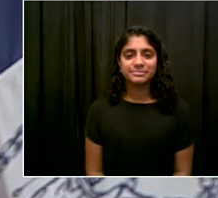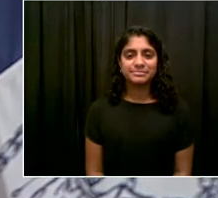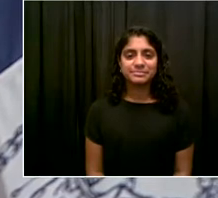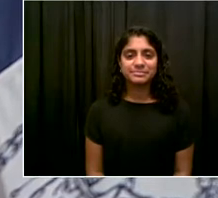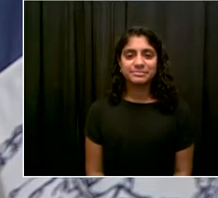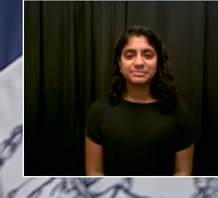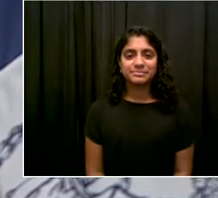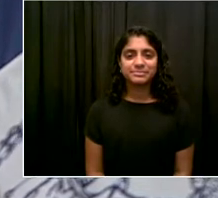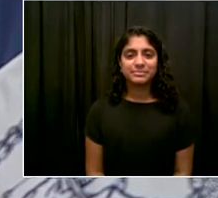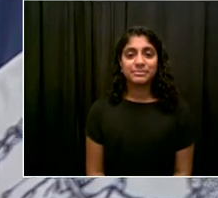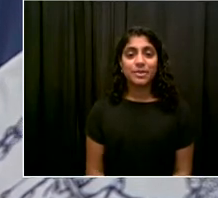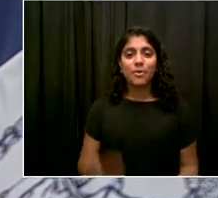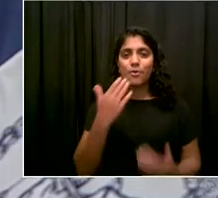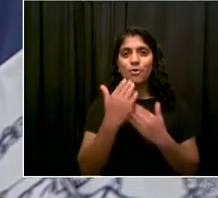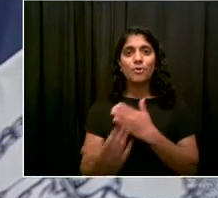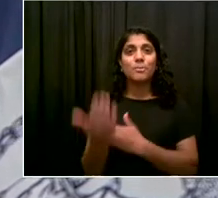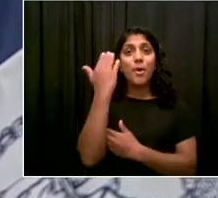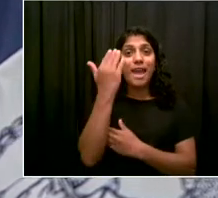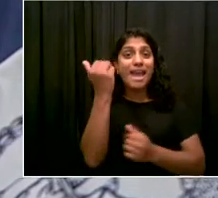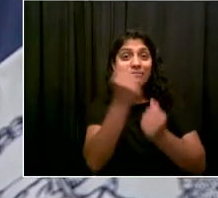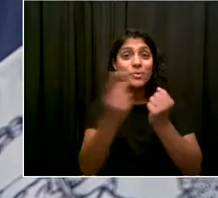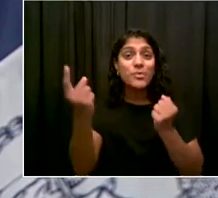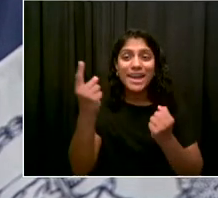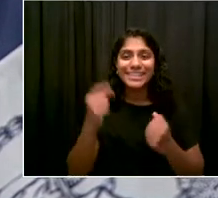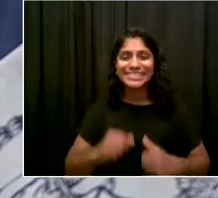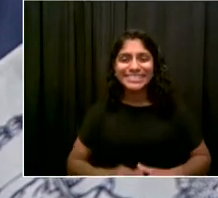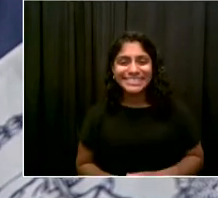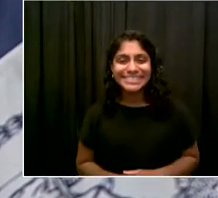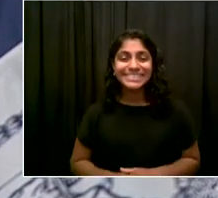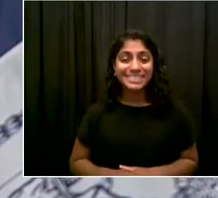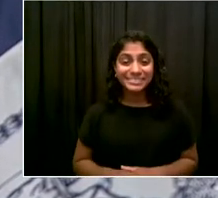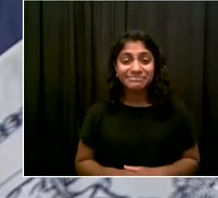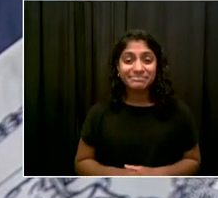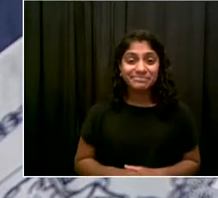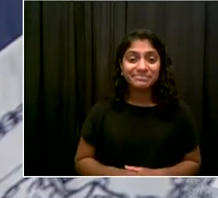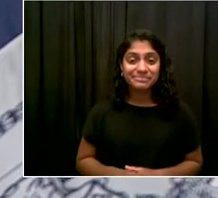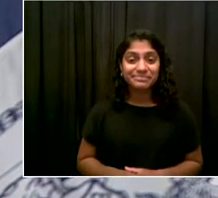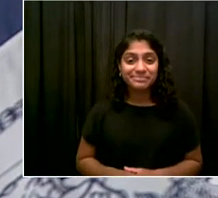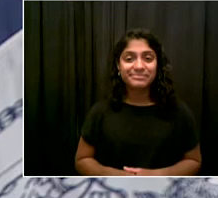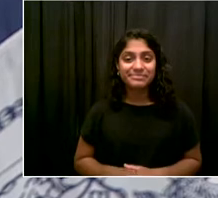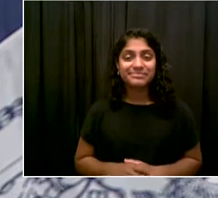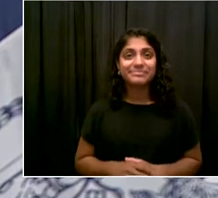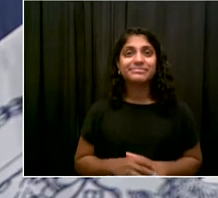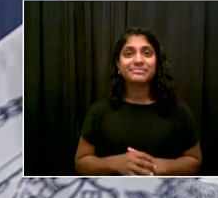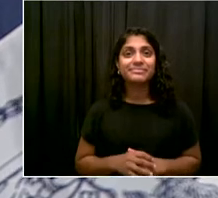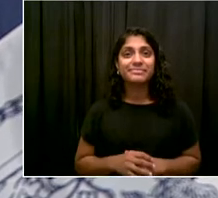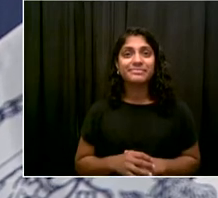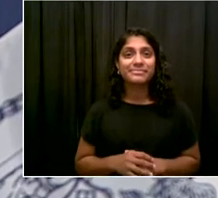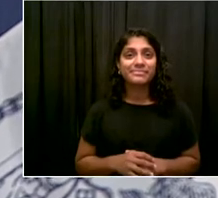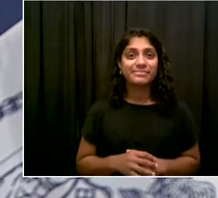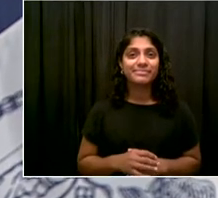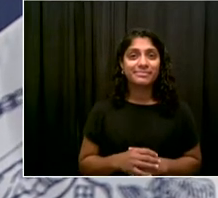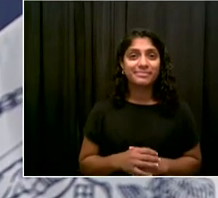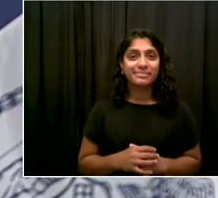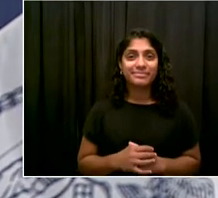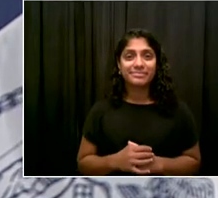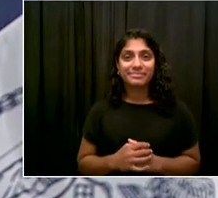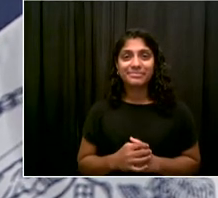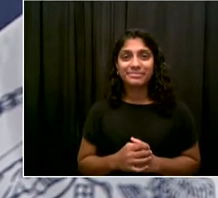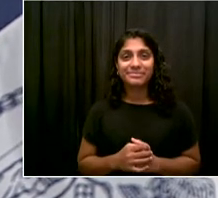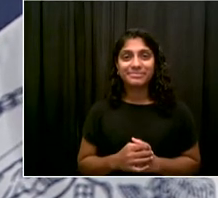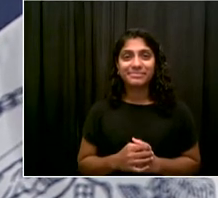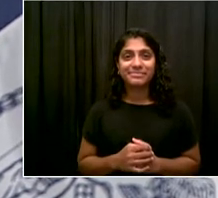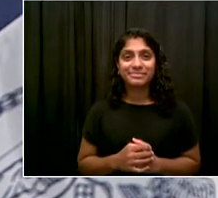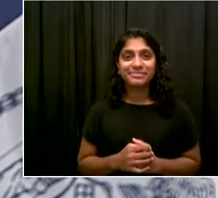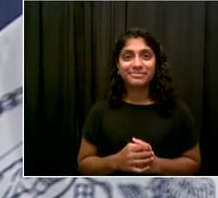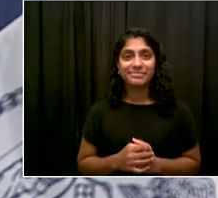Good morning, everyone. I want to thank all New Yorkers who went out and voted yesterday. I want to thank the poll